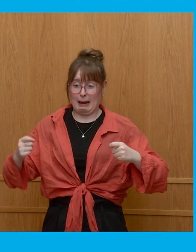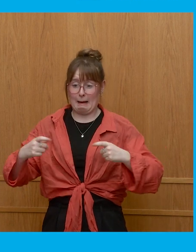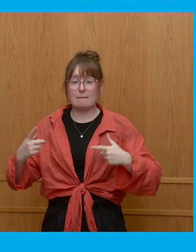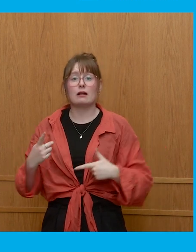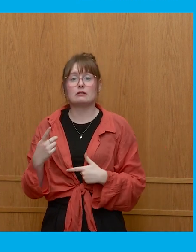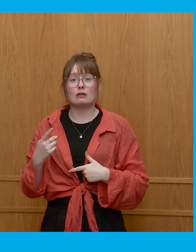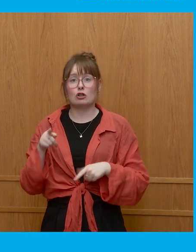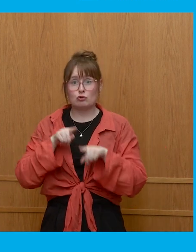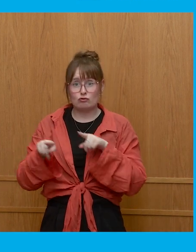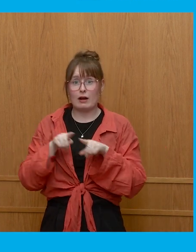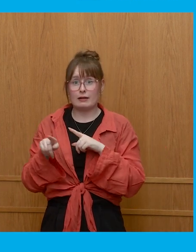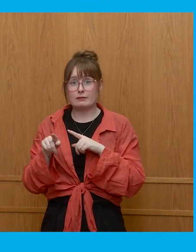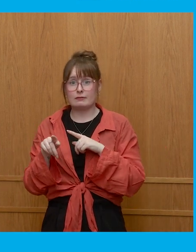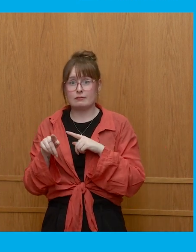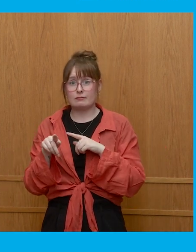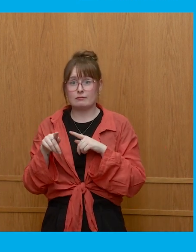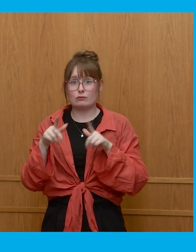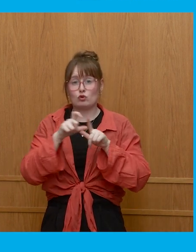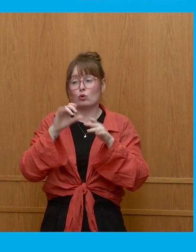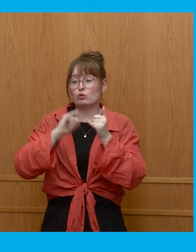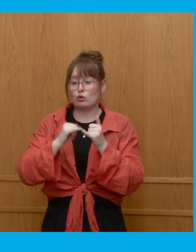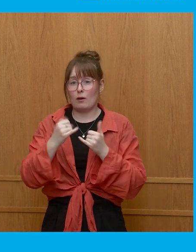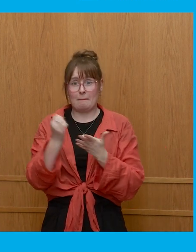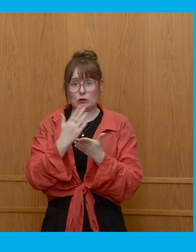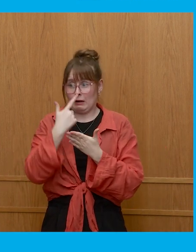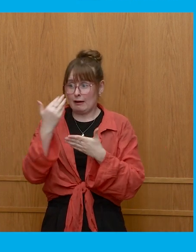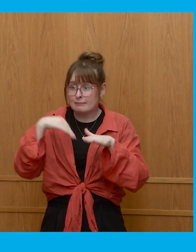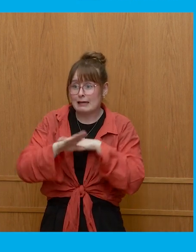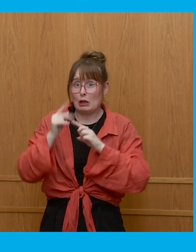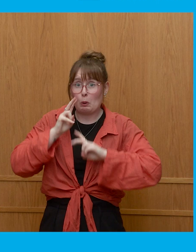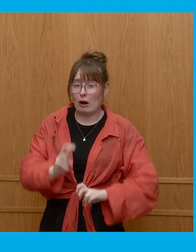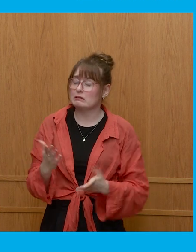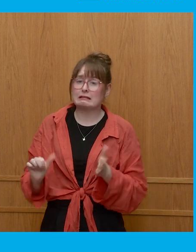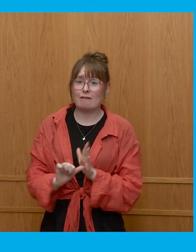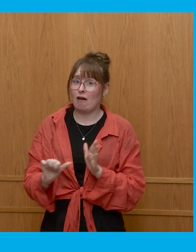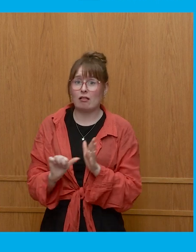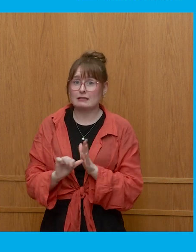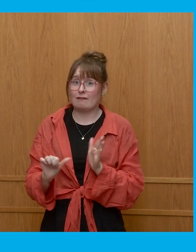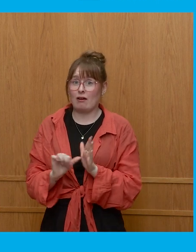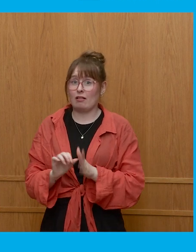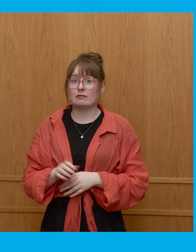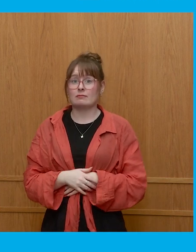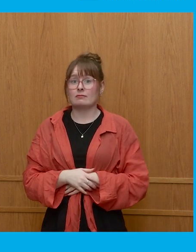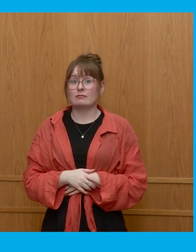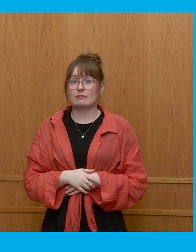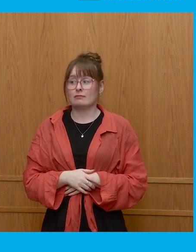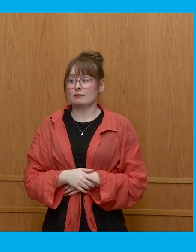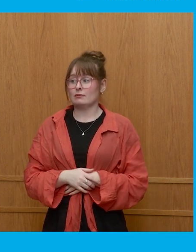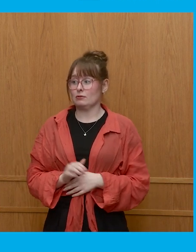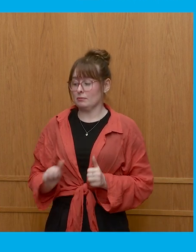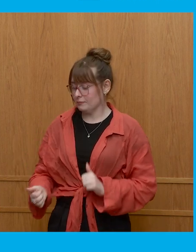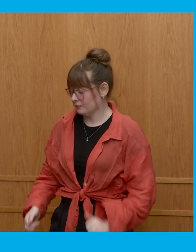Stewart to go in front of that inquiry. And that was really difficult. You know? Crazy. Yeah, it was crazy. It was